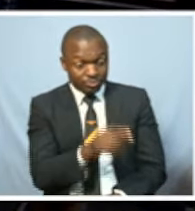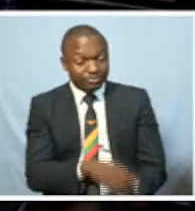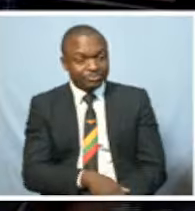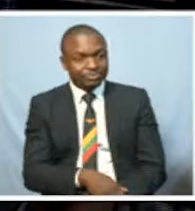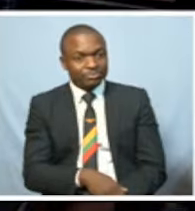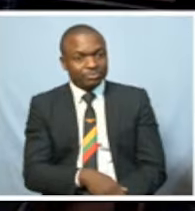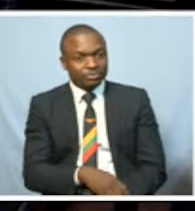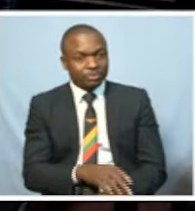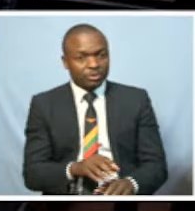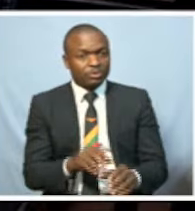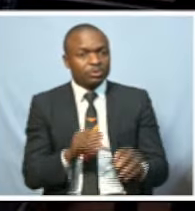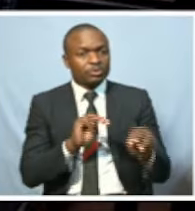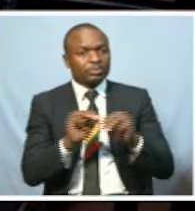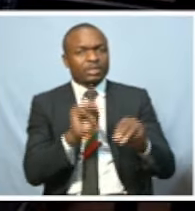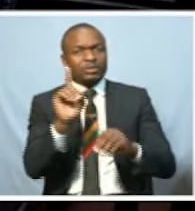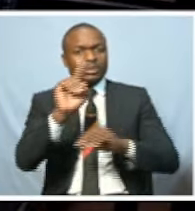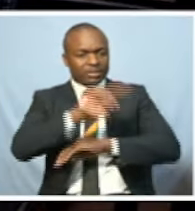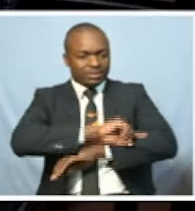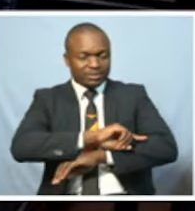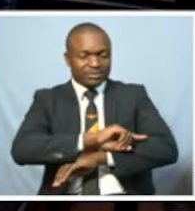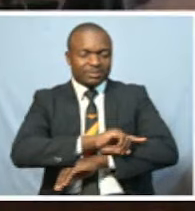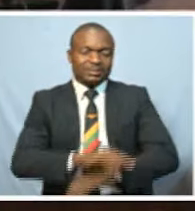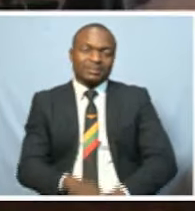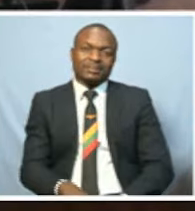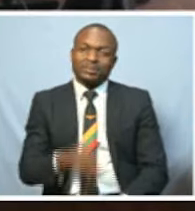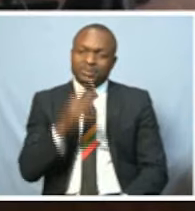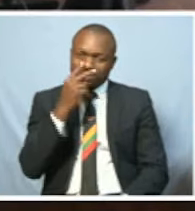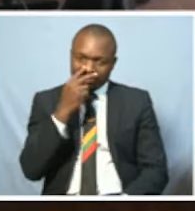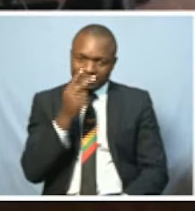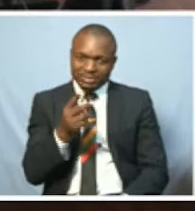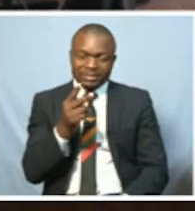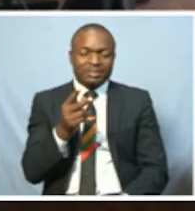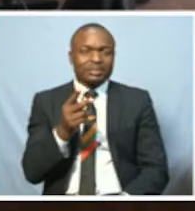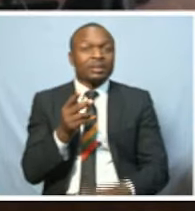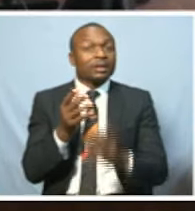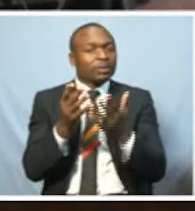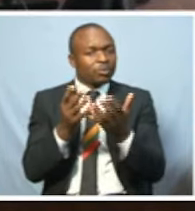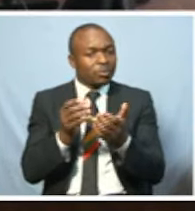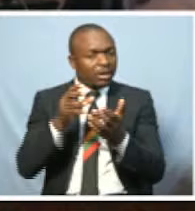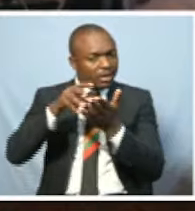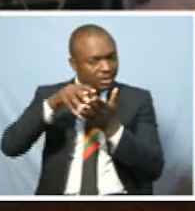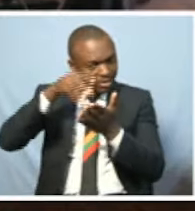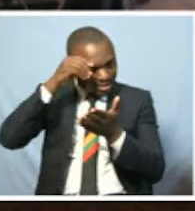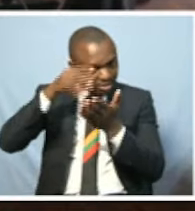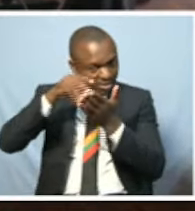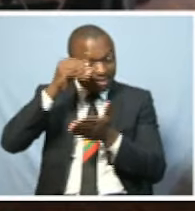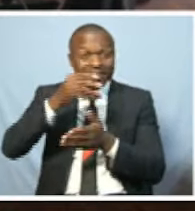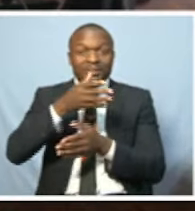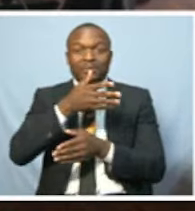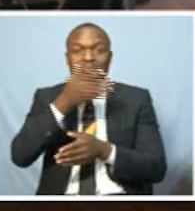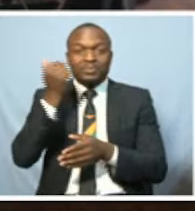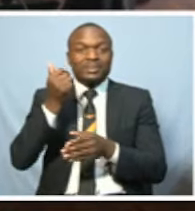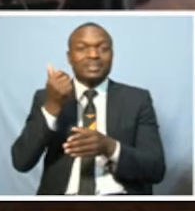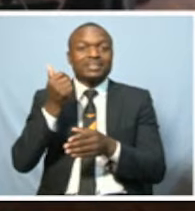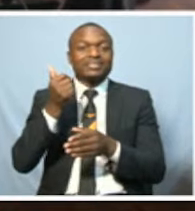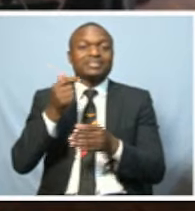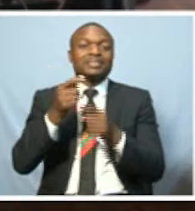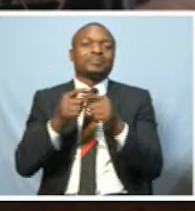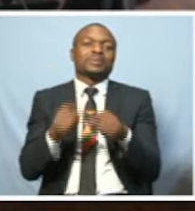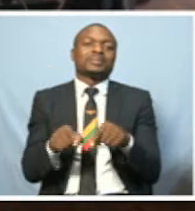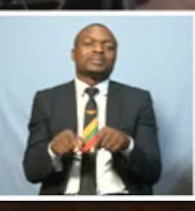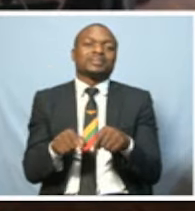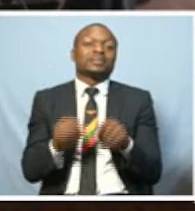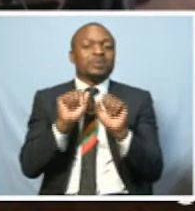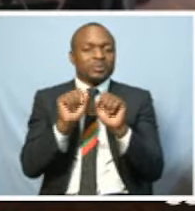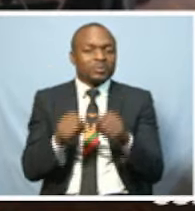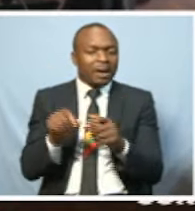able to do it within a day? You see, how come? We want to learn the best practices also, so that we can also